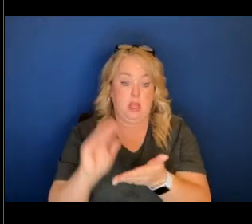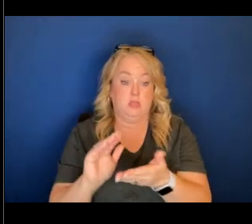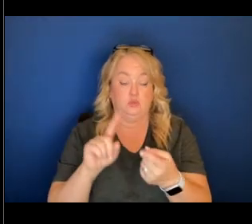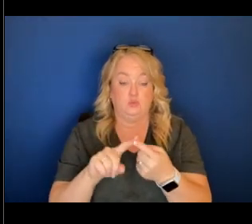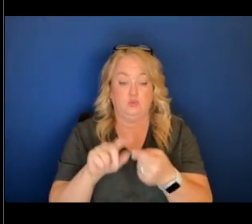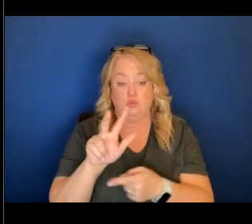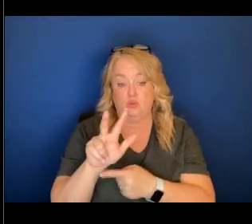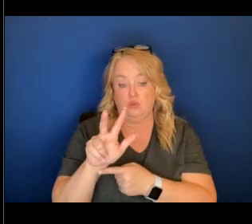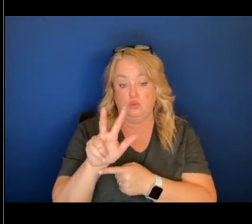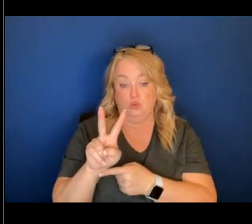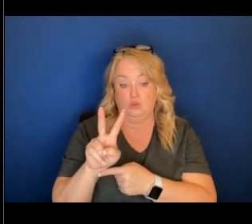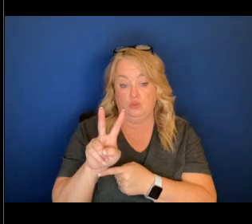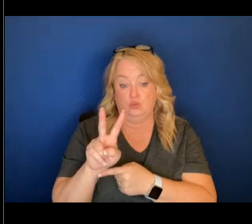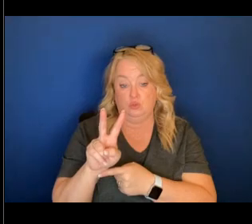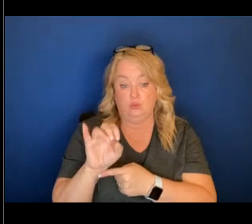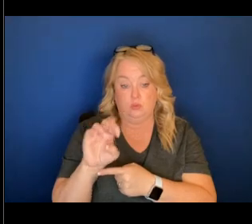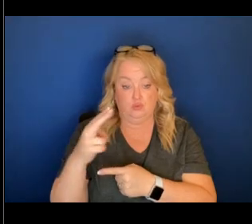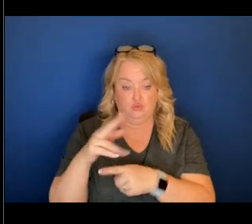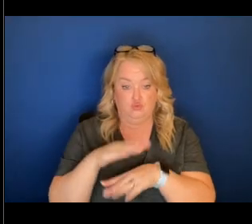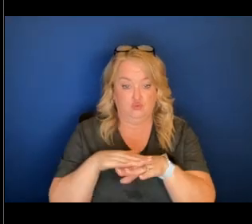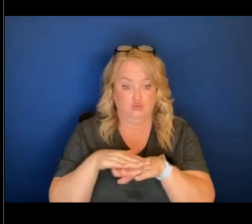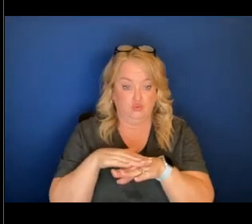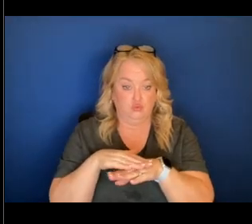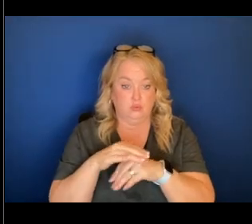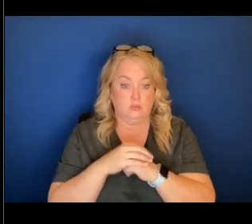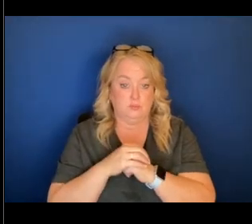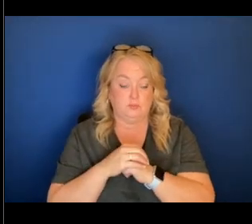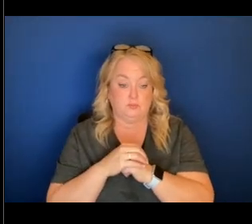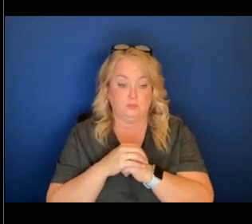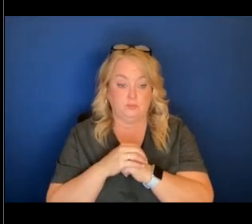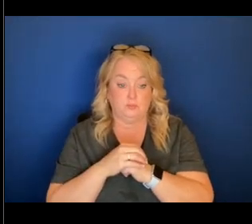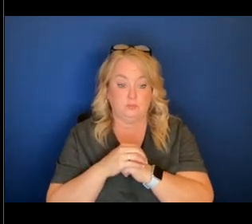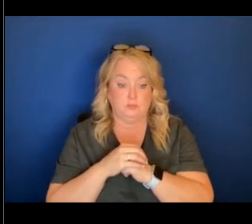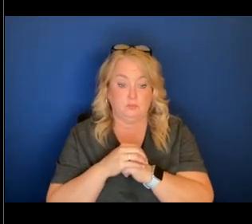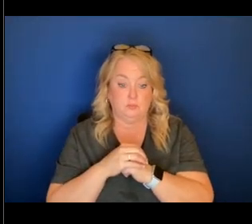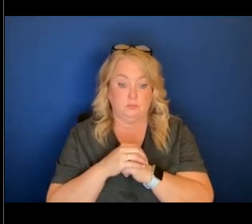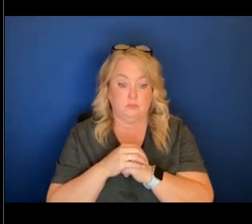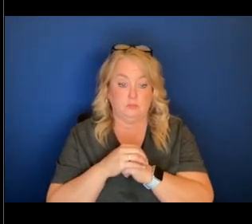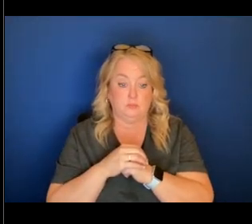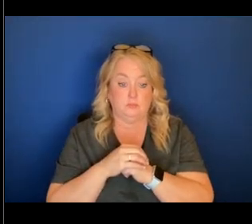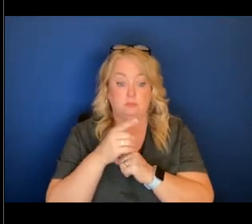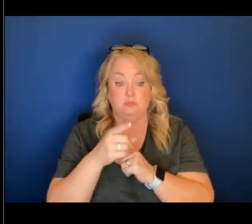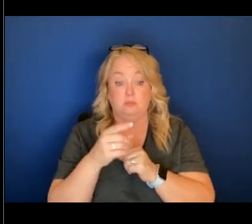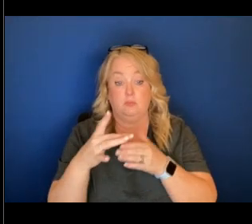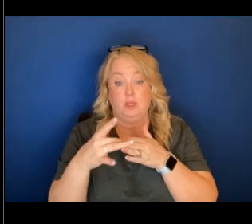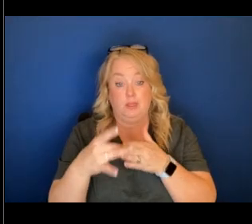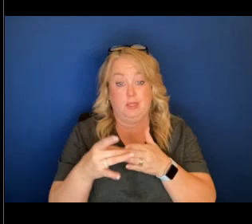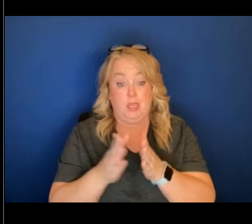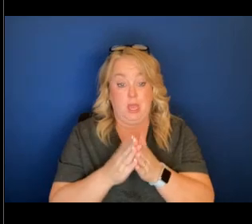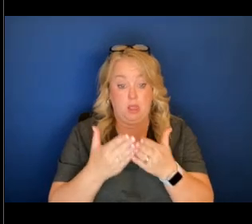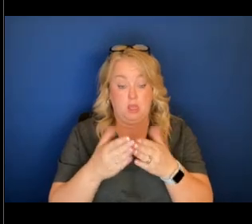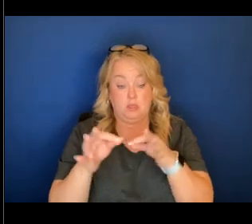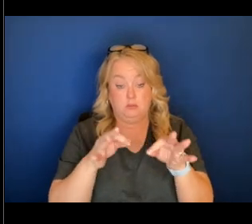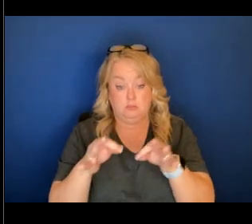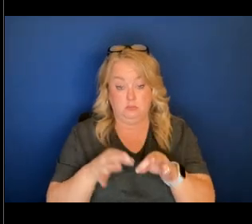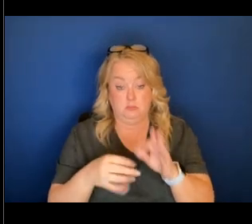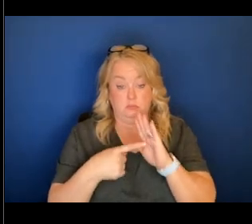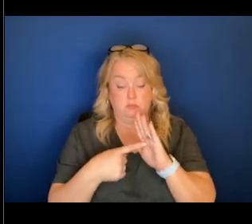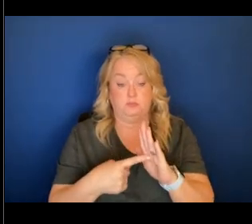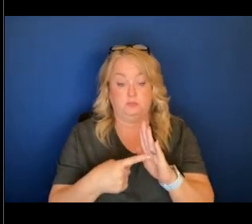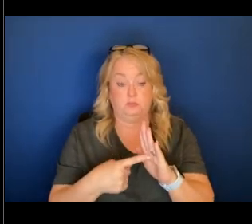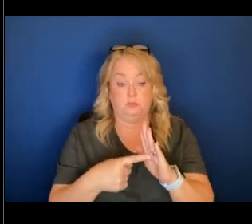reduced to a nominal 32 inches. The guidelines specify